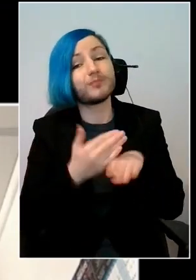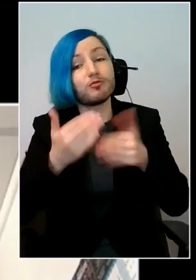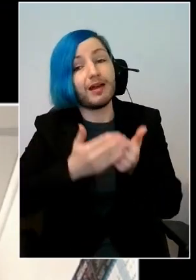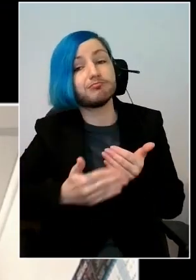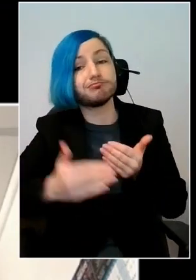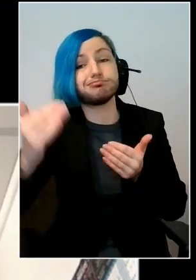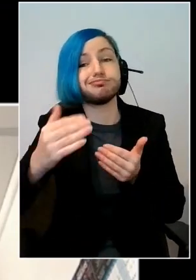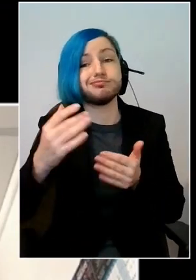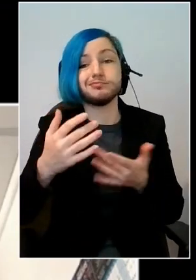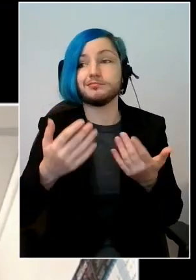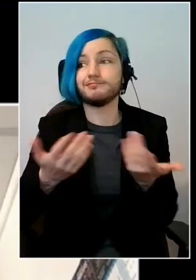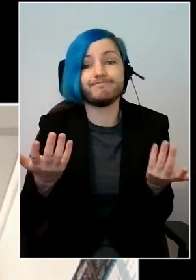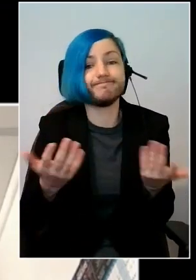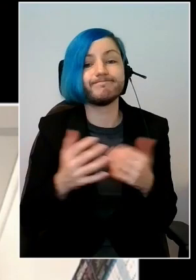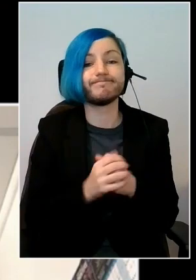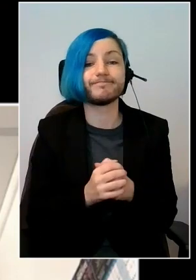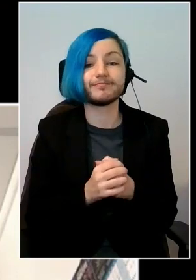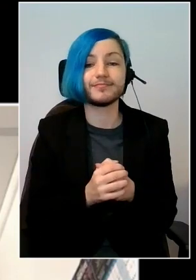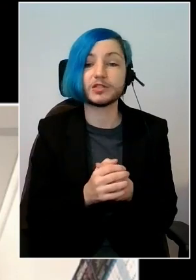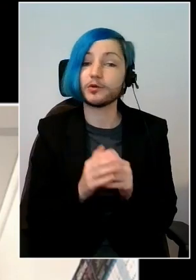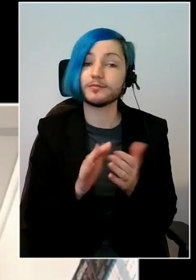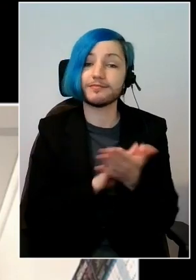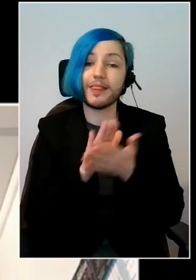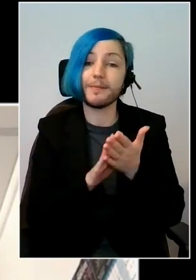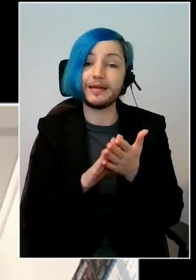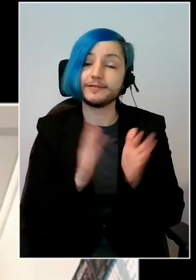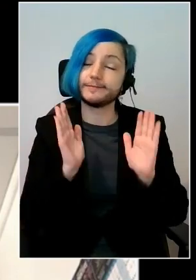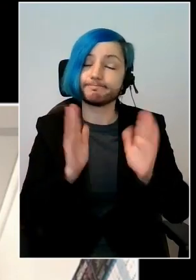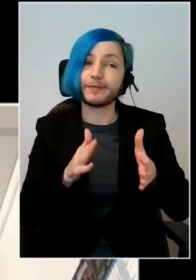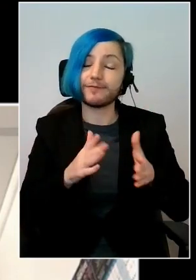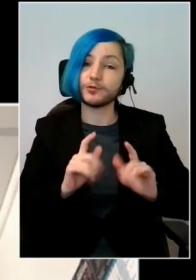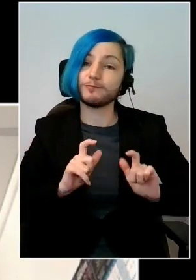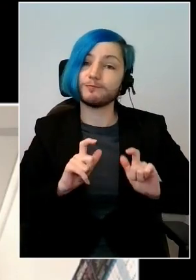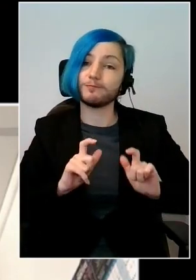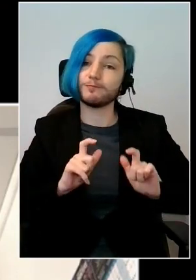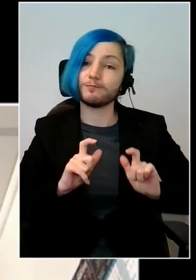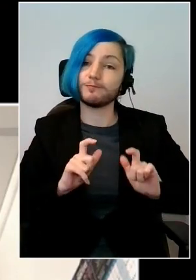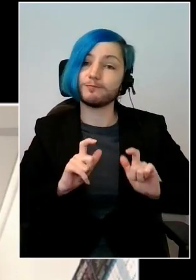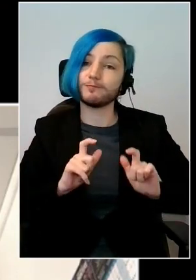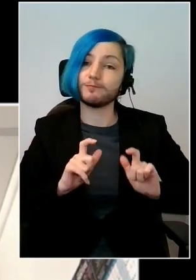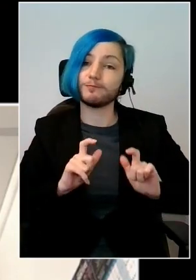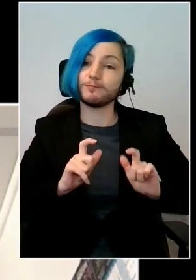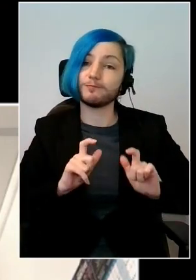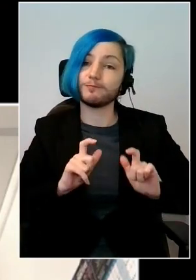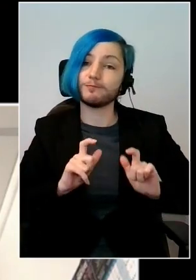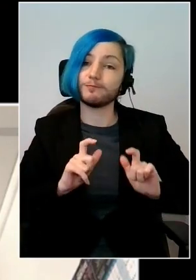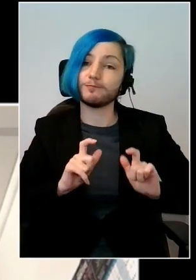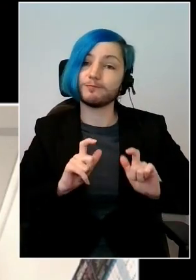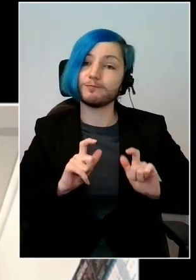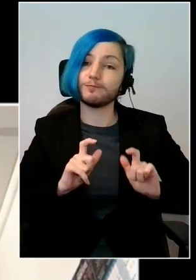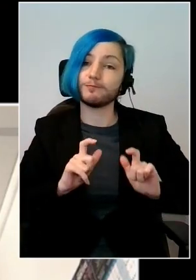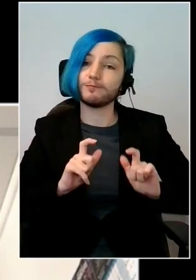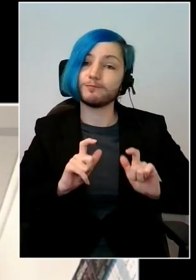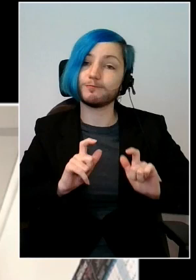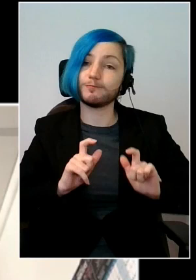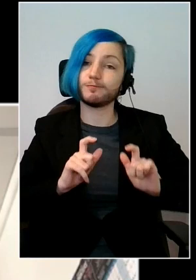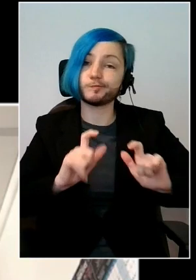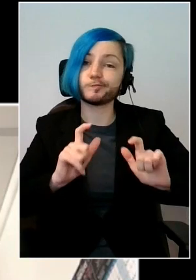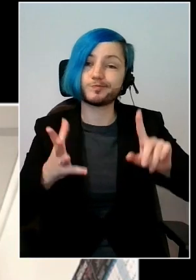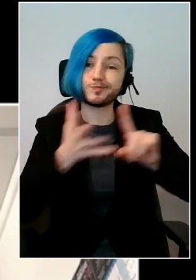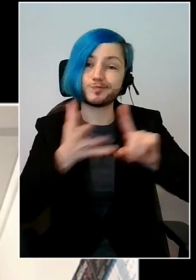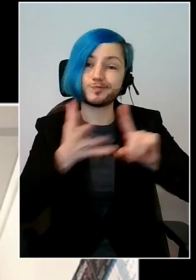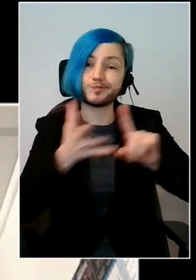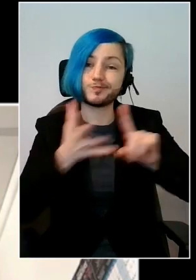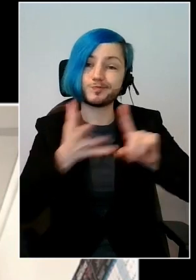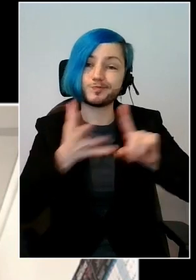and obviously you've got to live up to the standard of this award. Yeah, no, 100%. I'll be living up to the